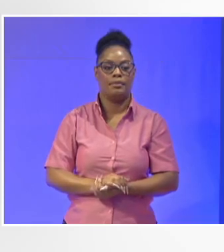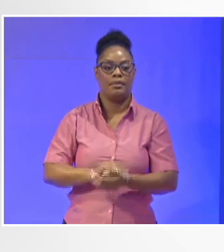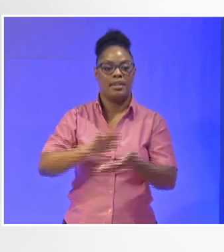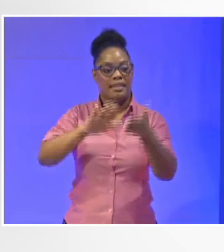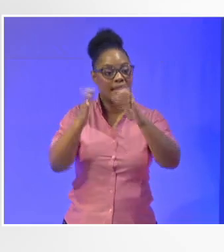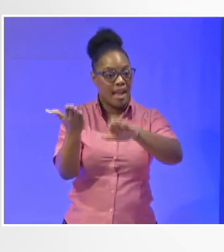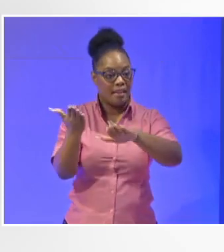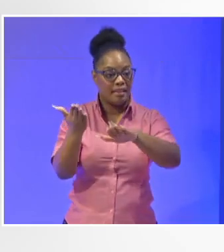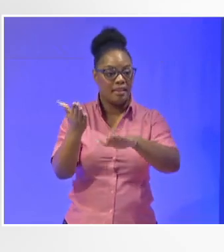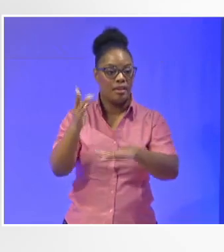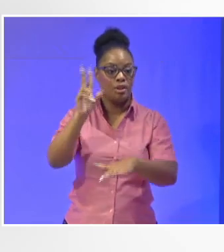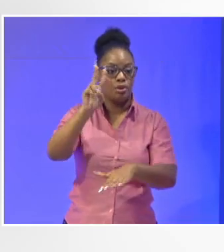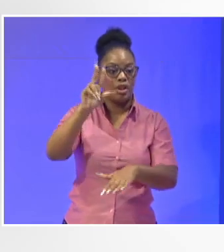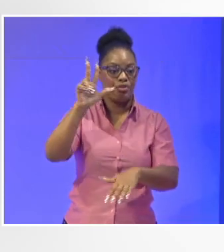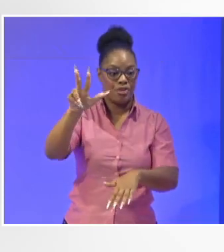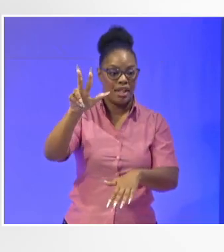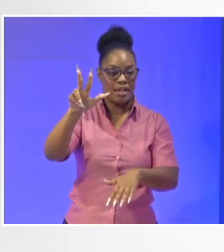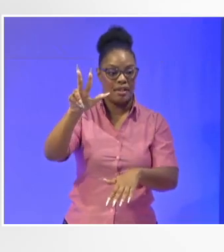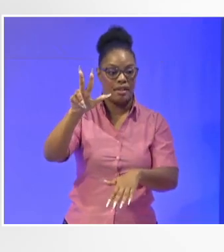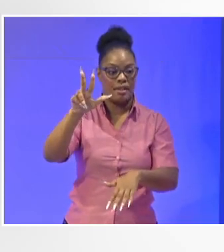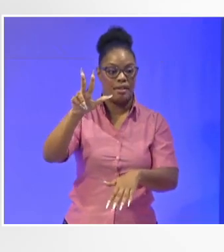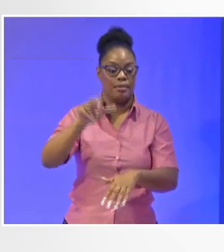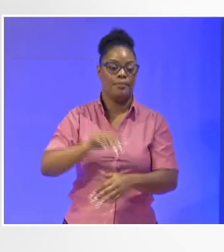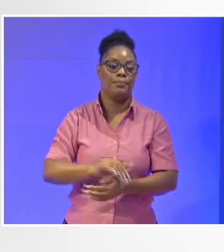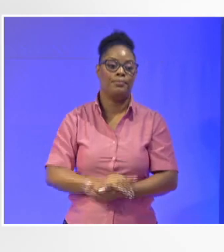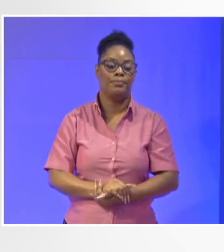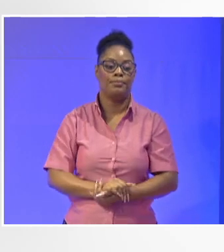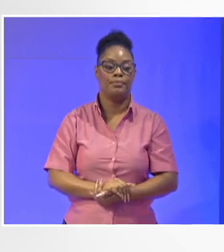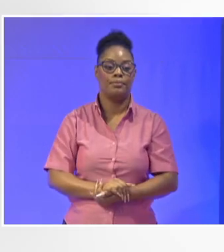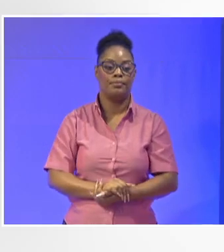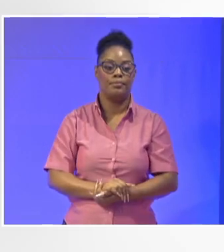hours, 17, and condolences to the families of all of those persons.